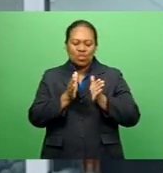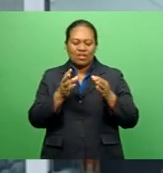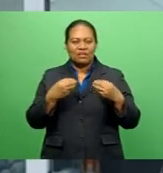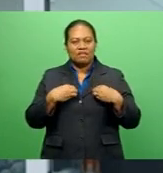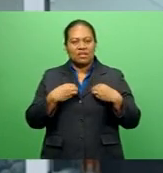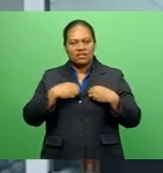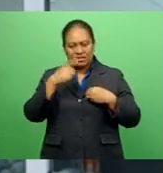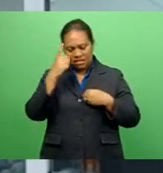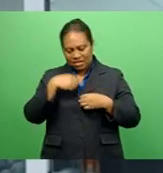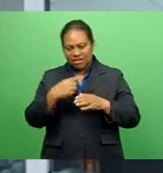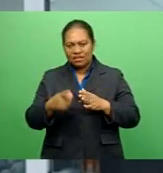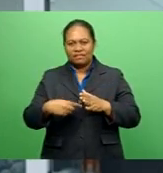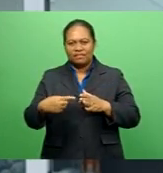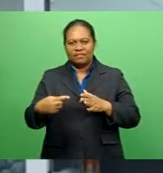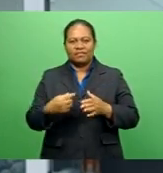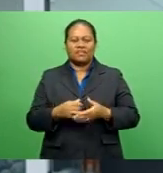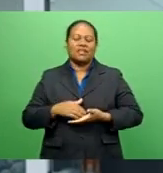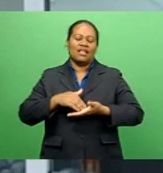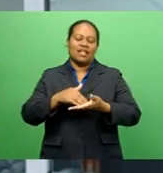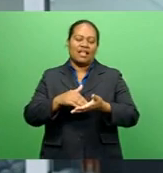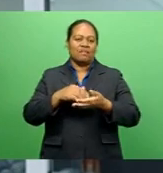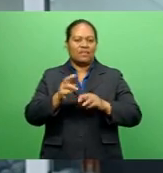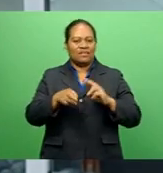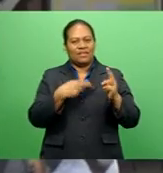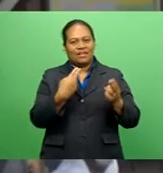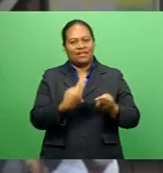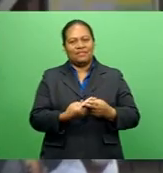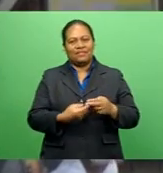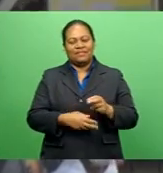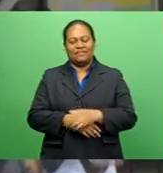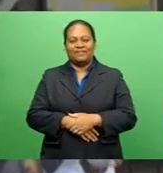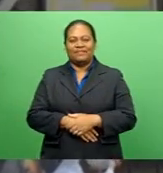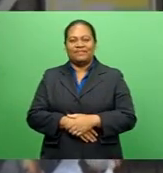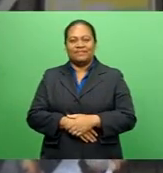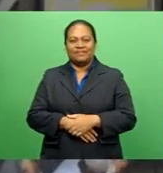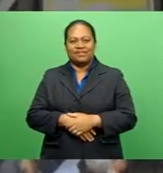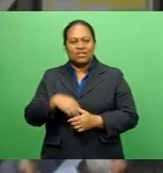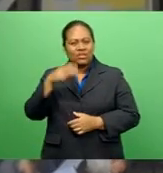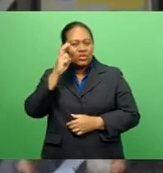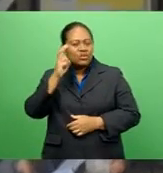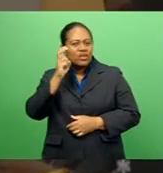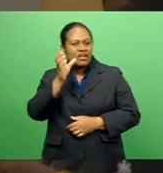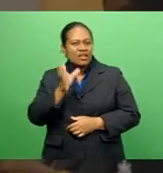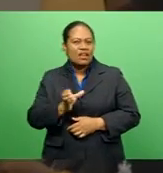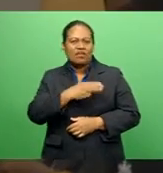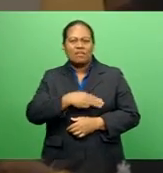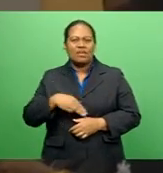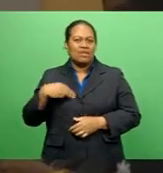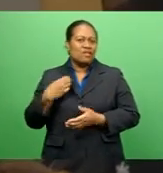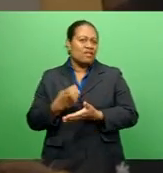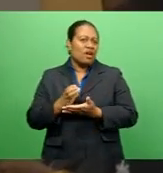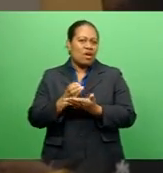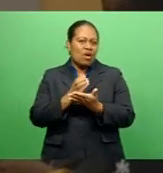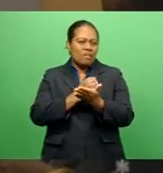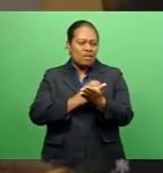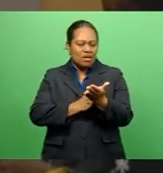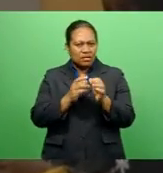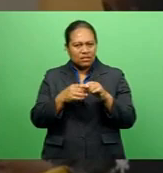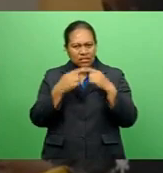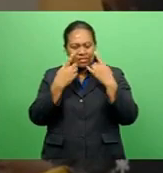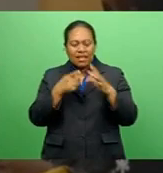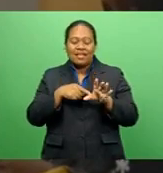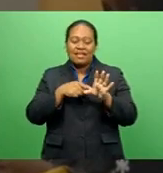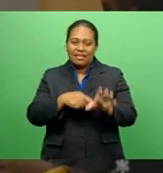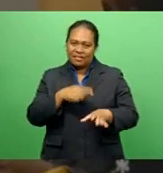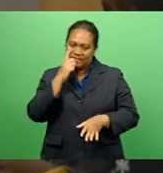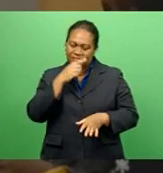can enjoy to sustain your family and your livelihood. Trainers from the Ministry of Commerce and Trade were astounded with the number of young